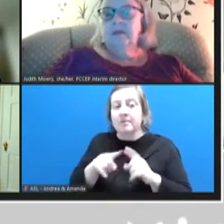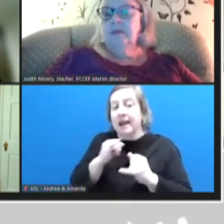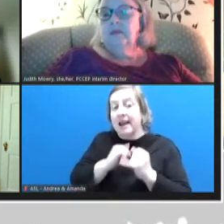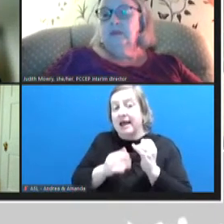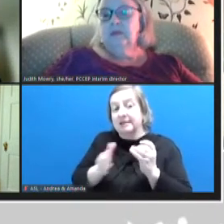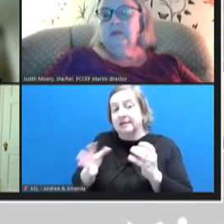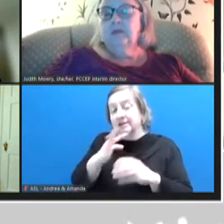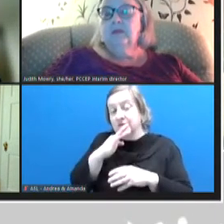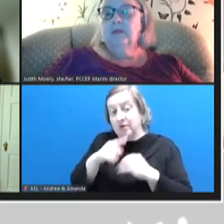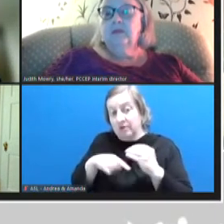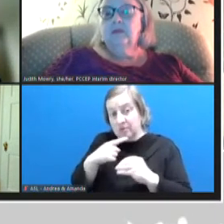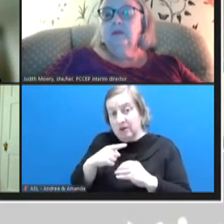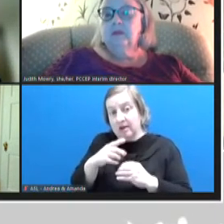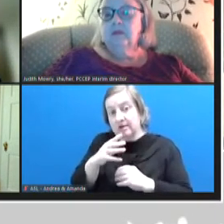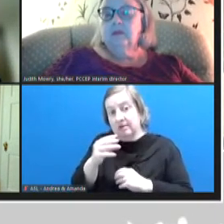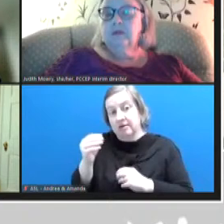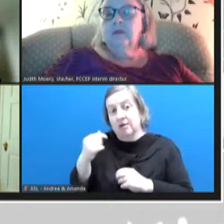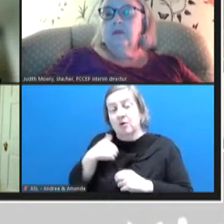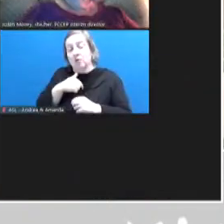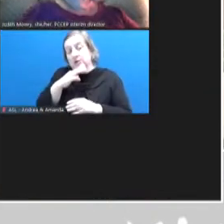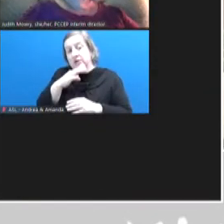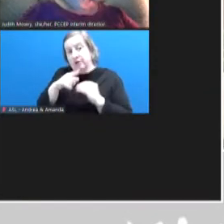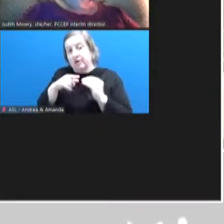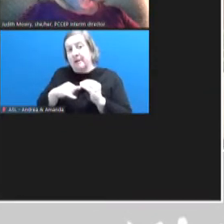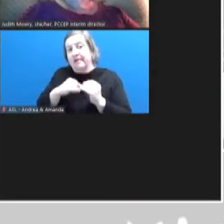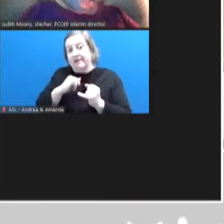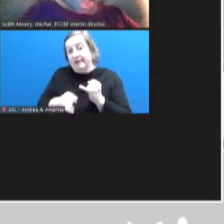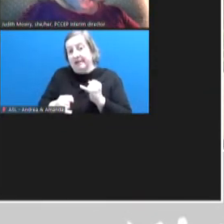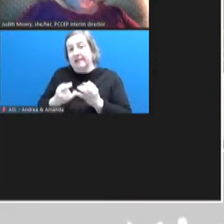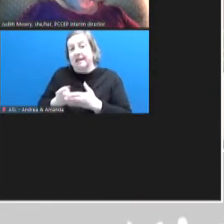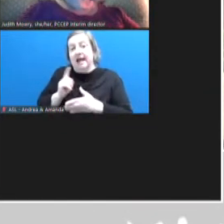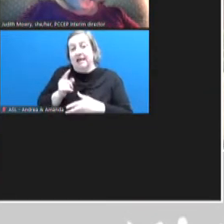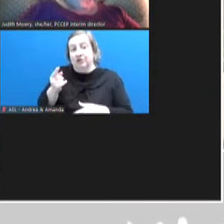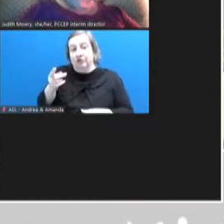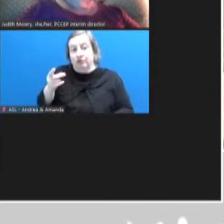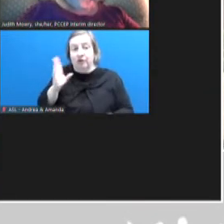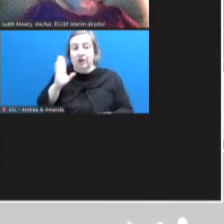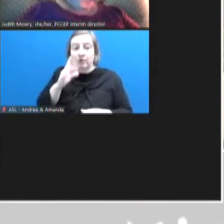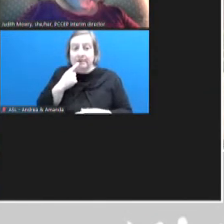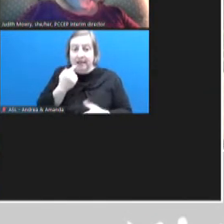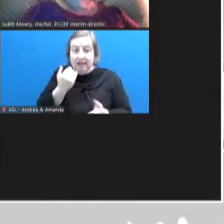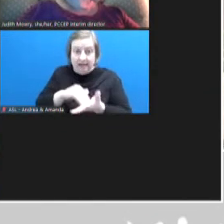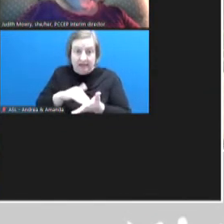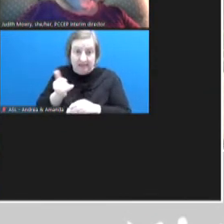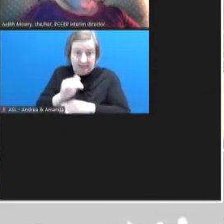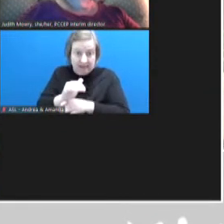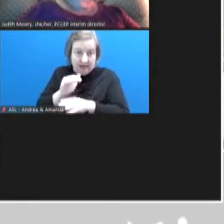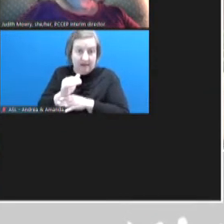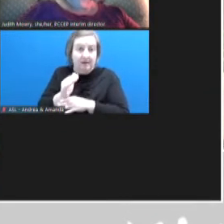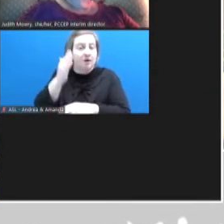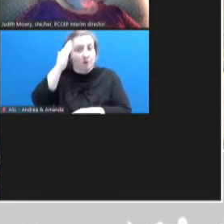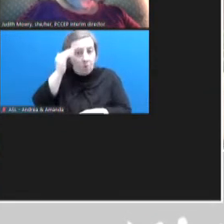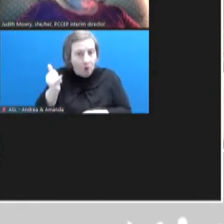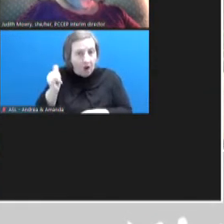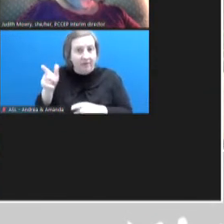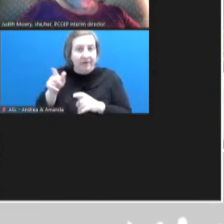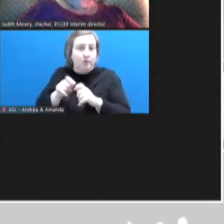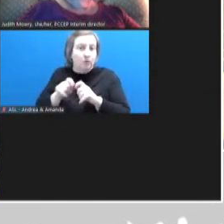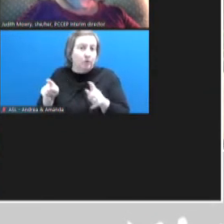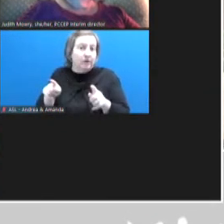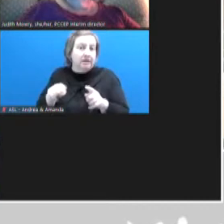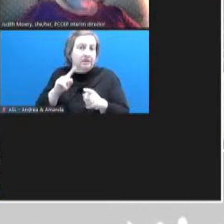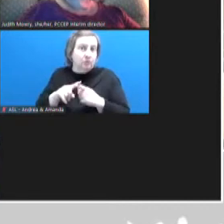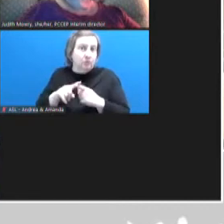talking about, and we did talk about this last Thursday, I just want to I'll say it again tonight, which is why they were released when they were